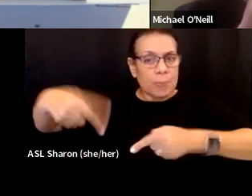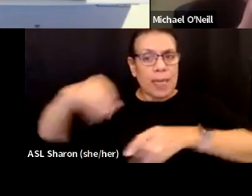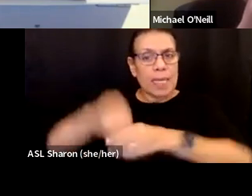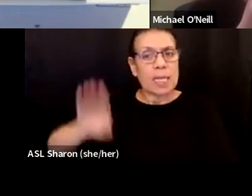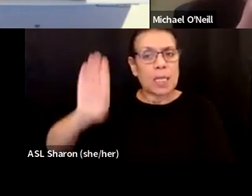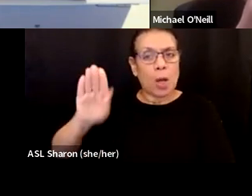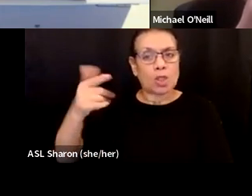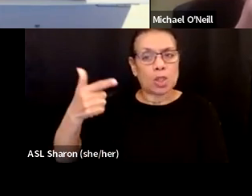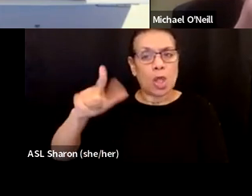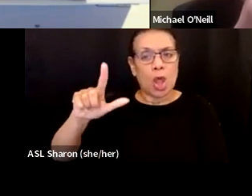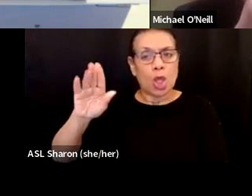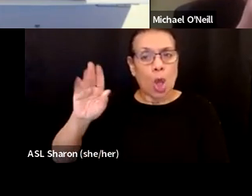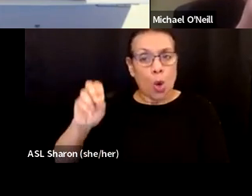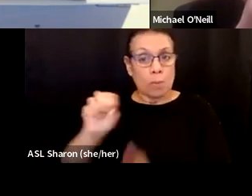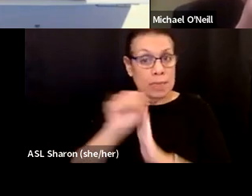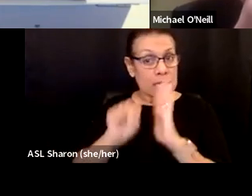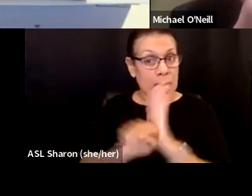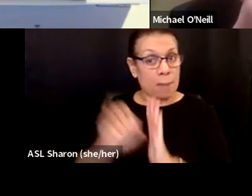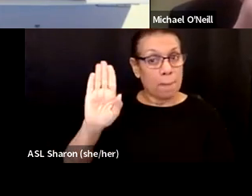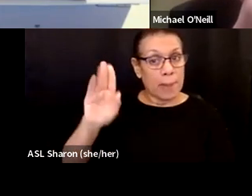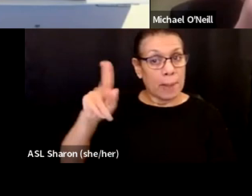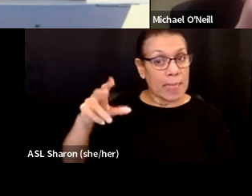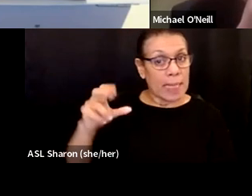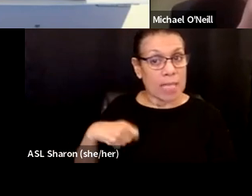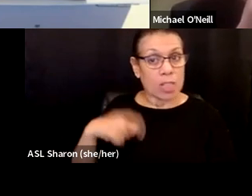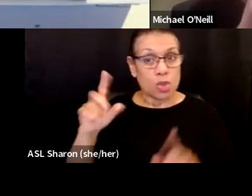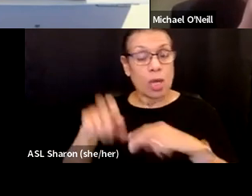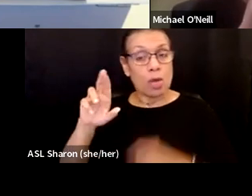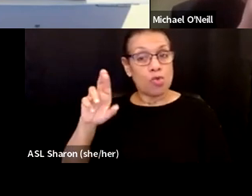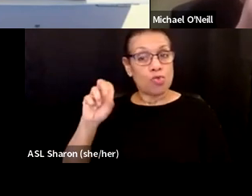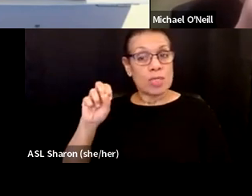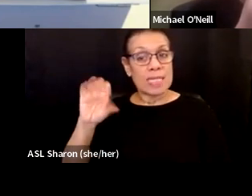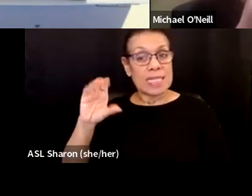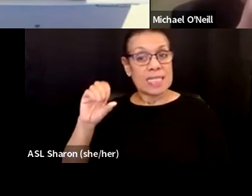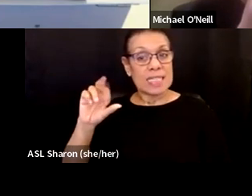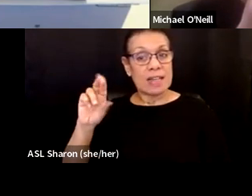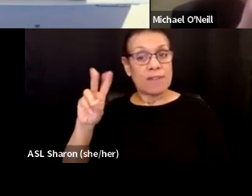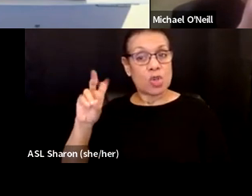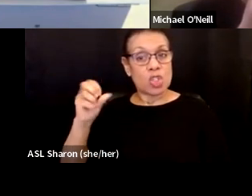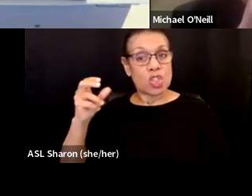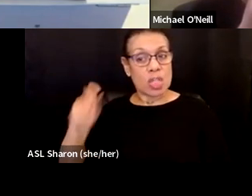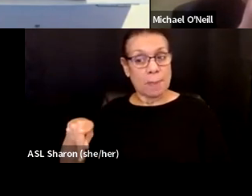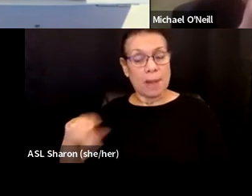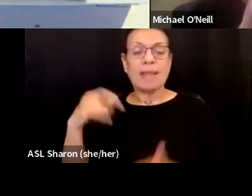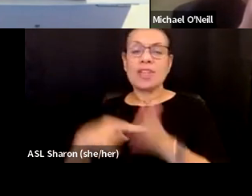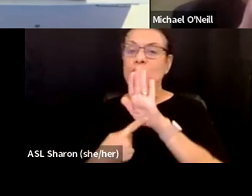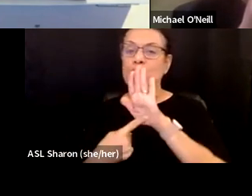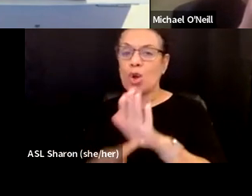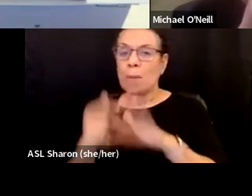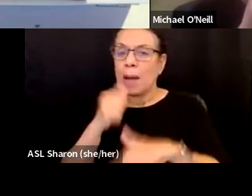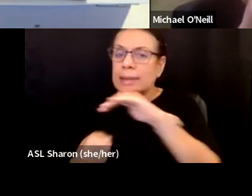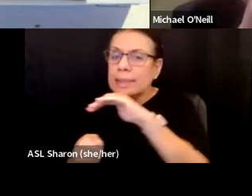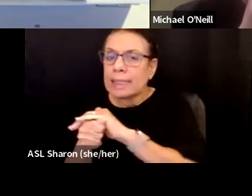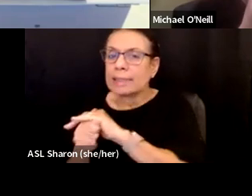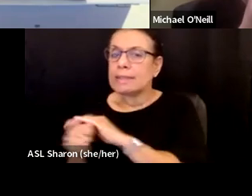over whether the state should put the bps into receivership this so-called debate is being orchestrated by hidden forces